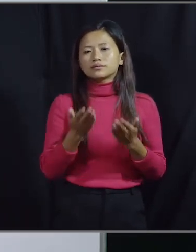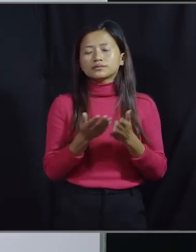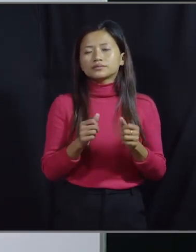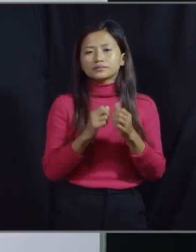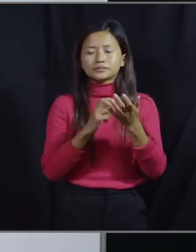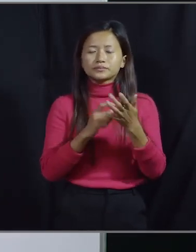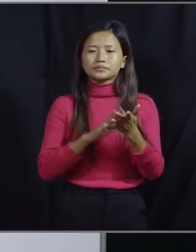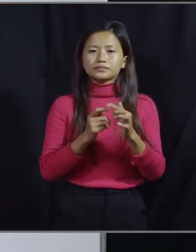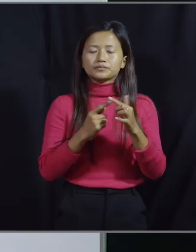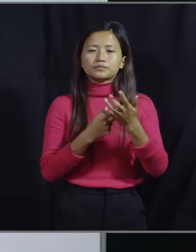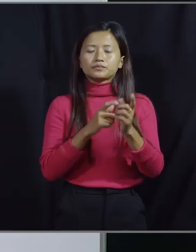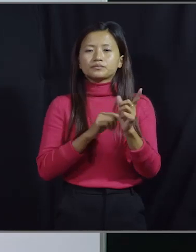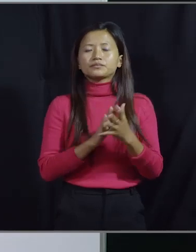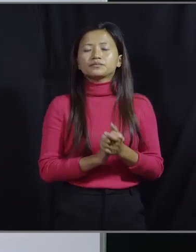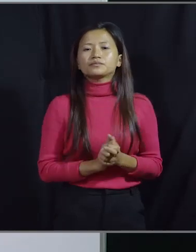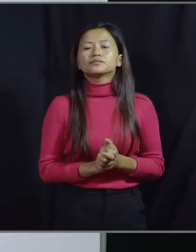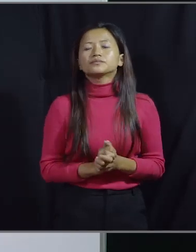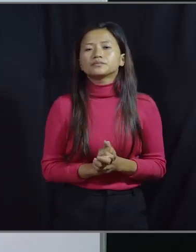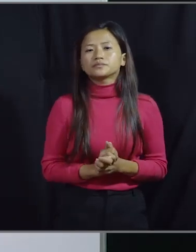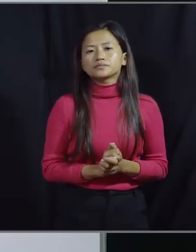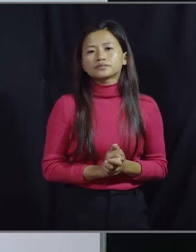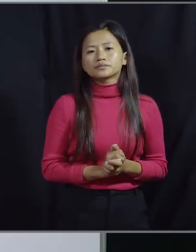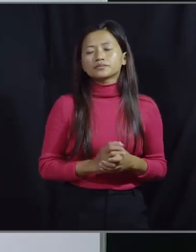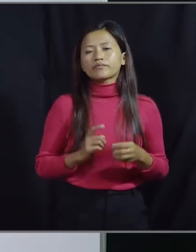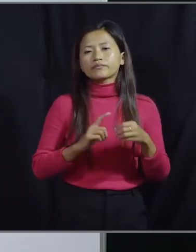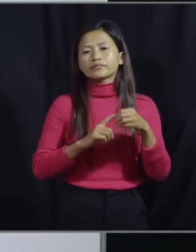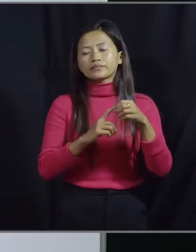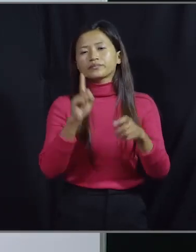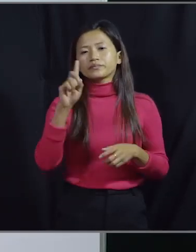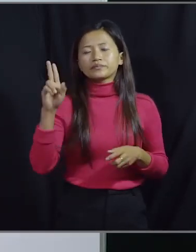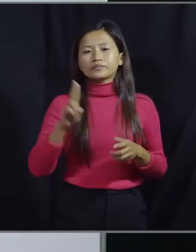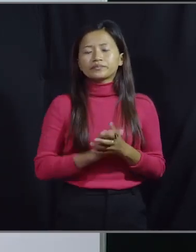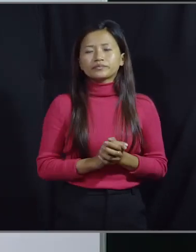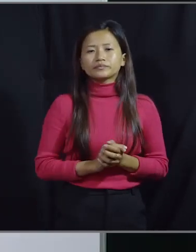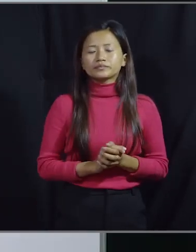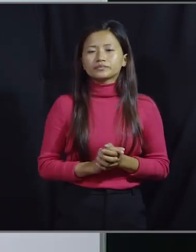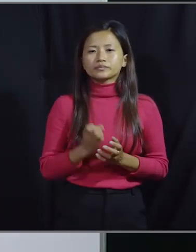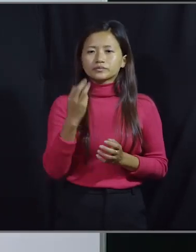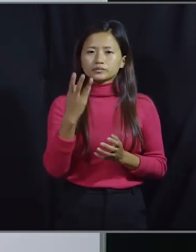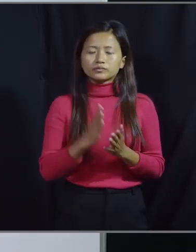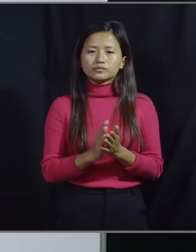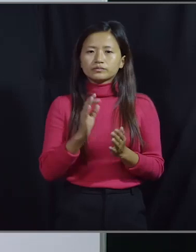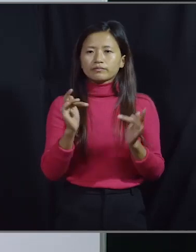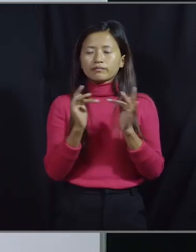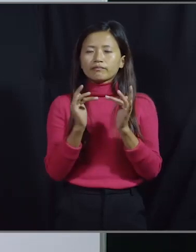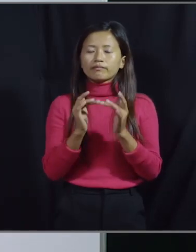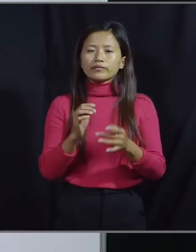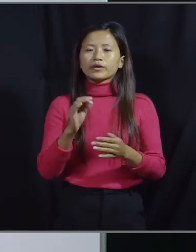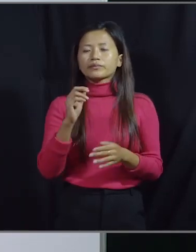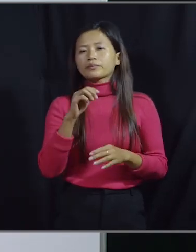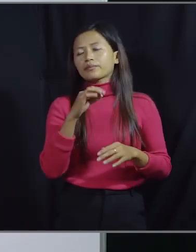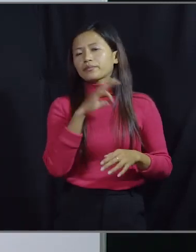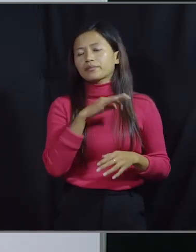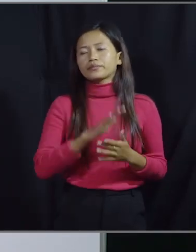entry. Let's see here. For question number 12 also, you will have to calculate the net profit on revaluation. That